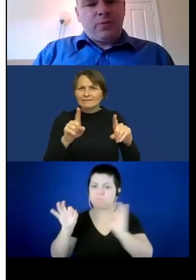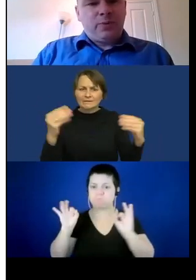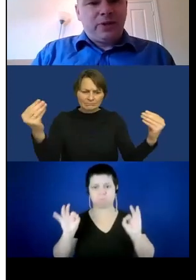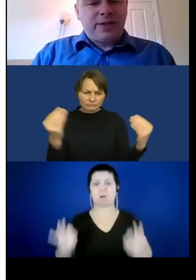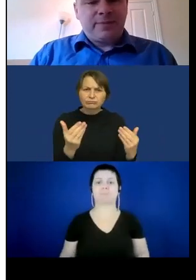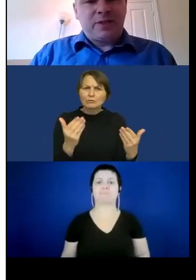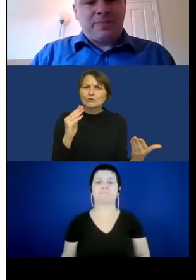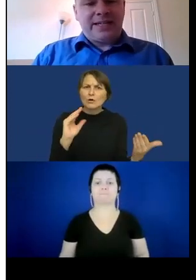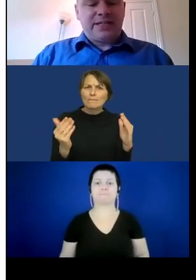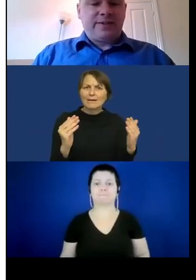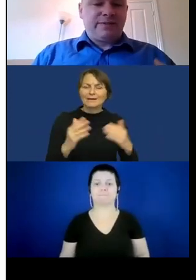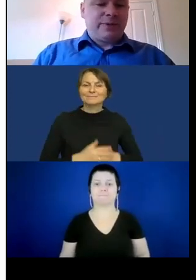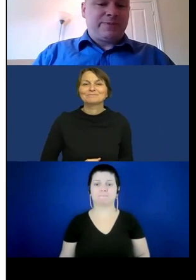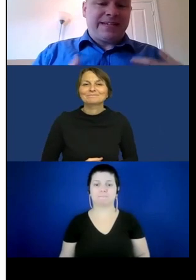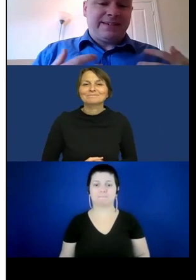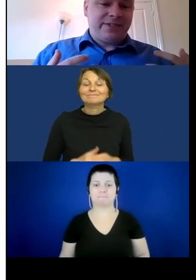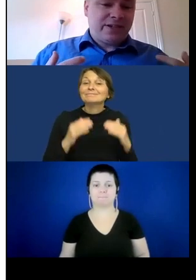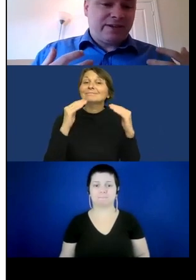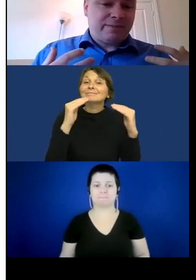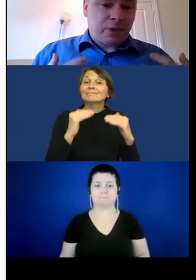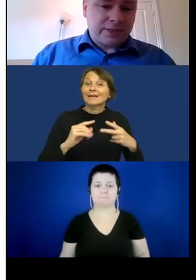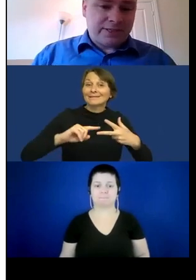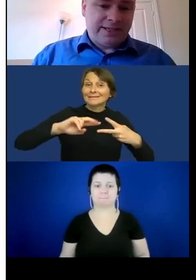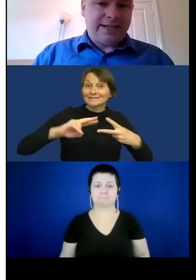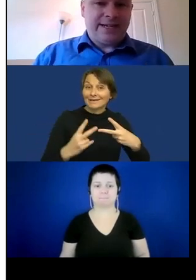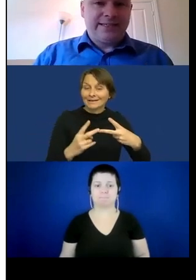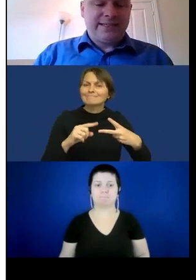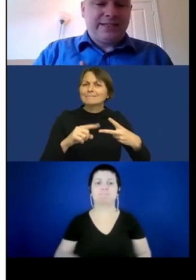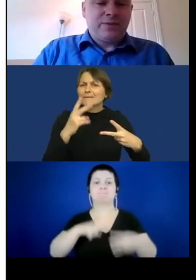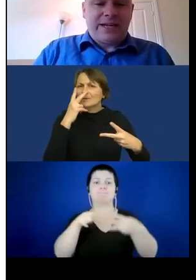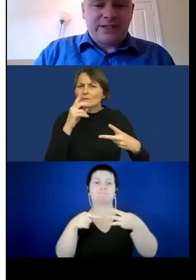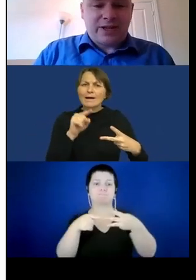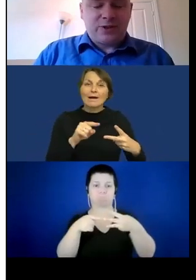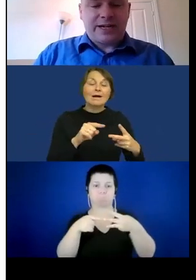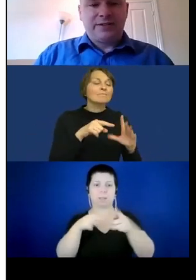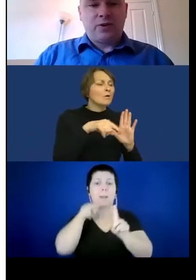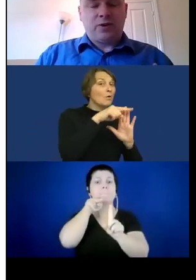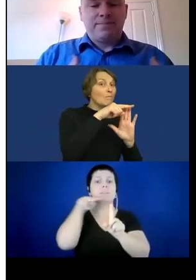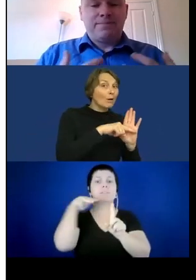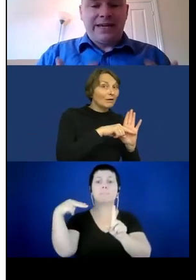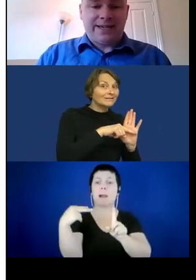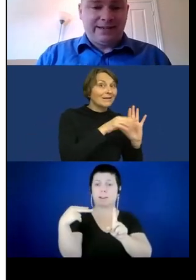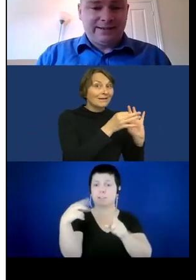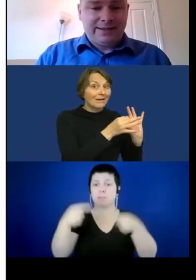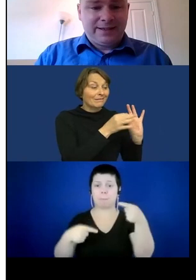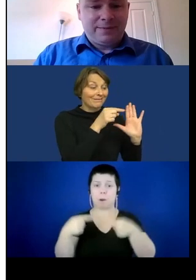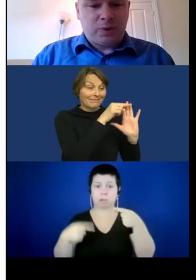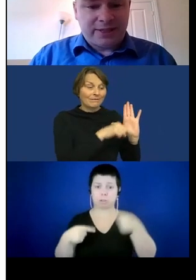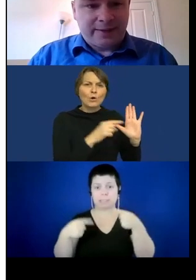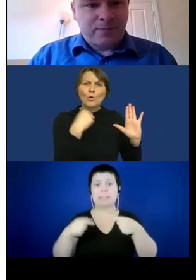Then we'll be looking at the perspectives of perspectives of policy and decision makers, those who are actually involved in making